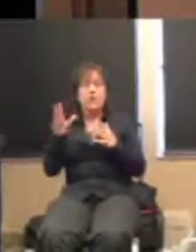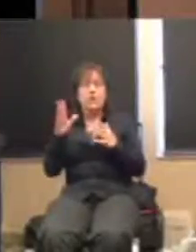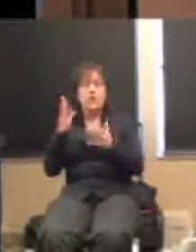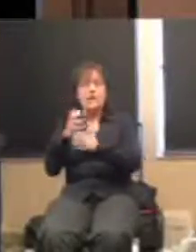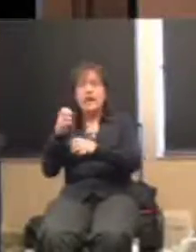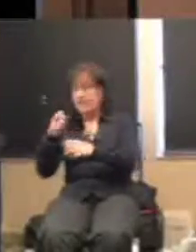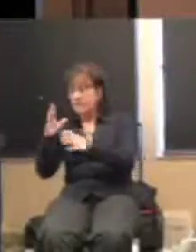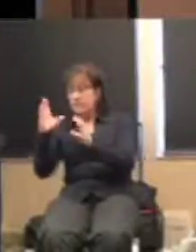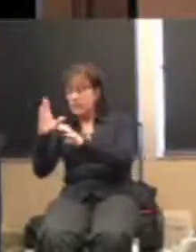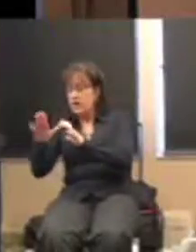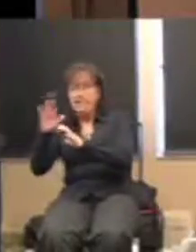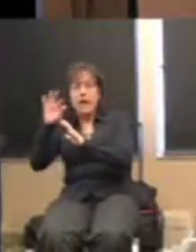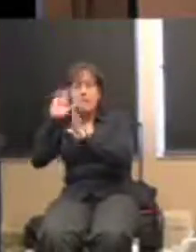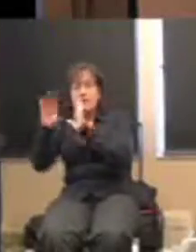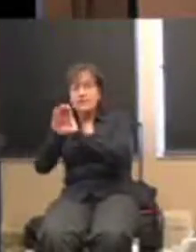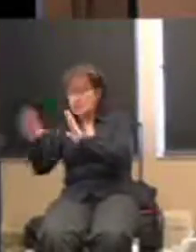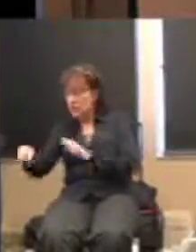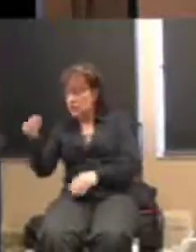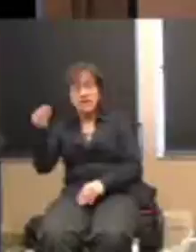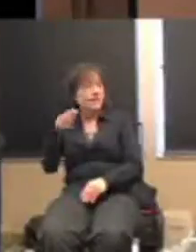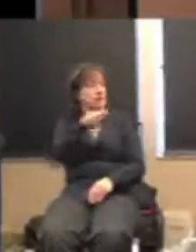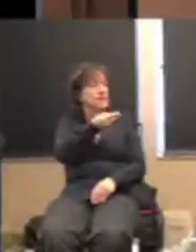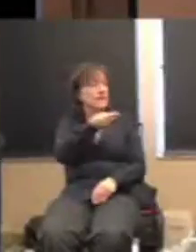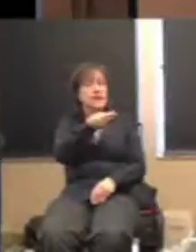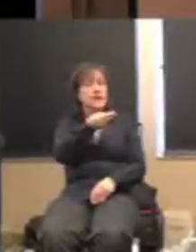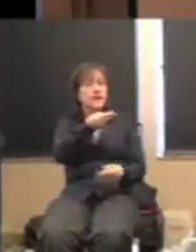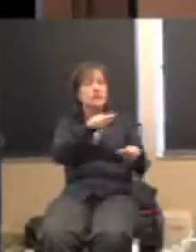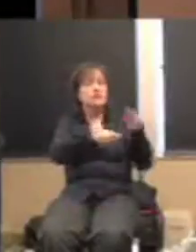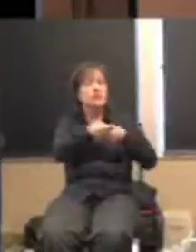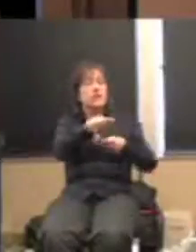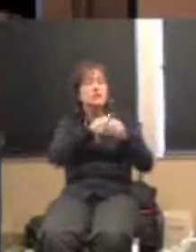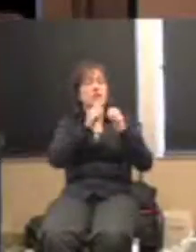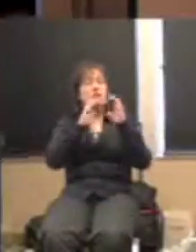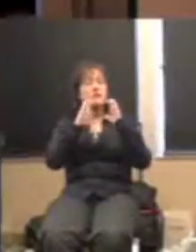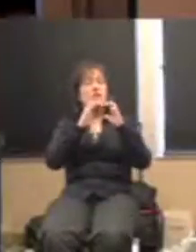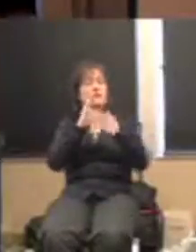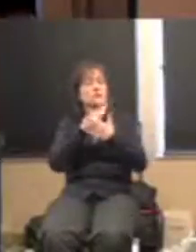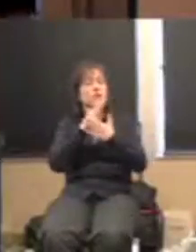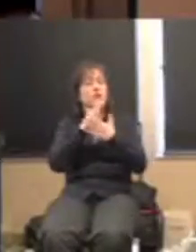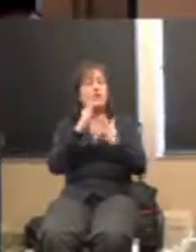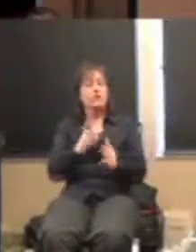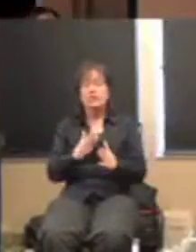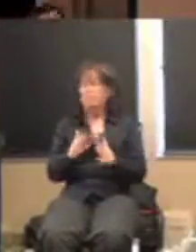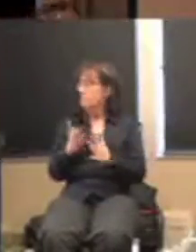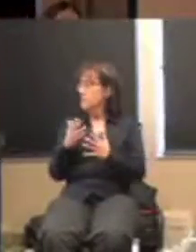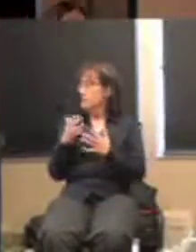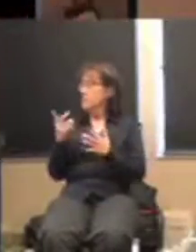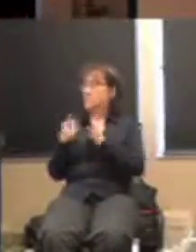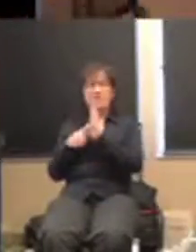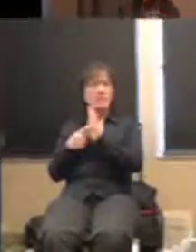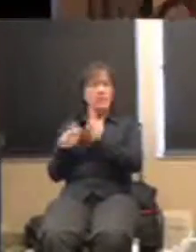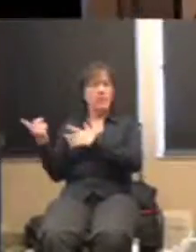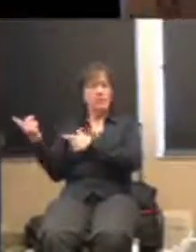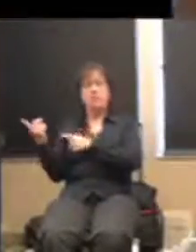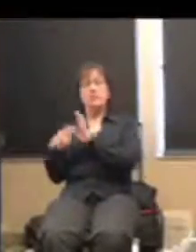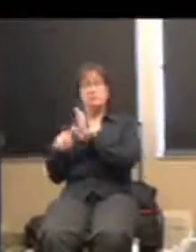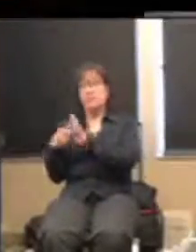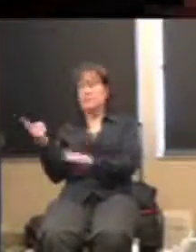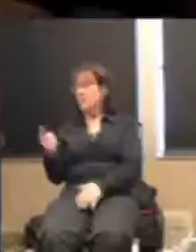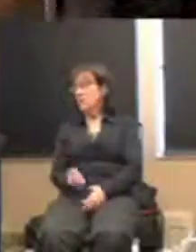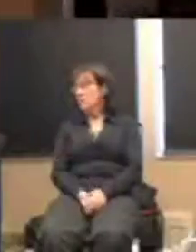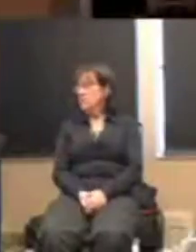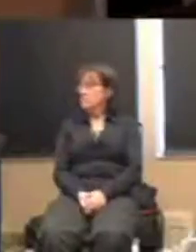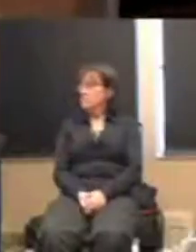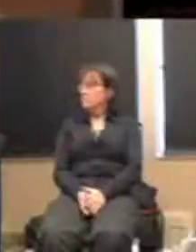picture and exchange it with the communication partner. And so, do you want to do an example of it so we can show?